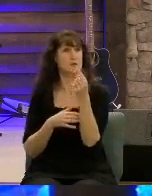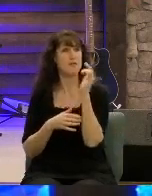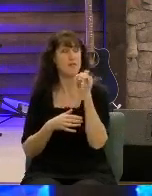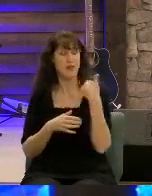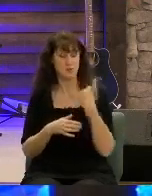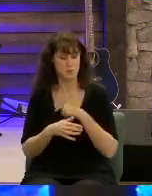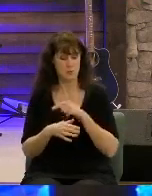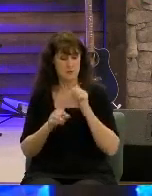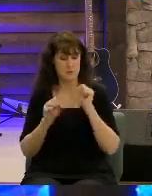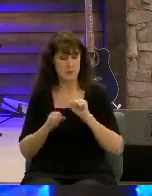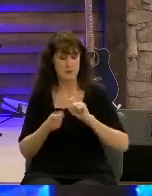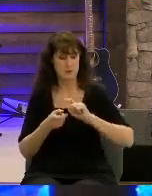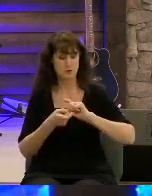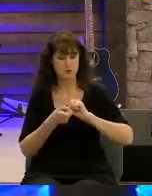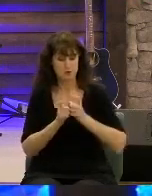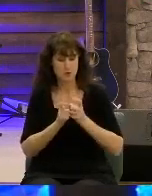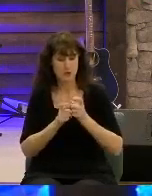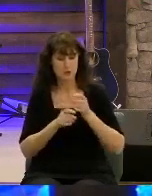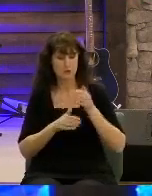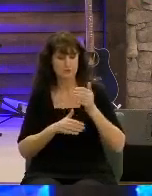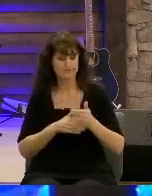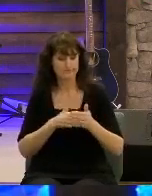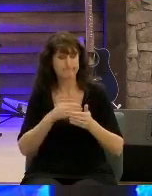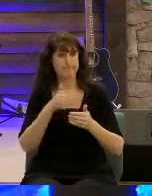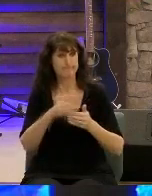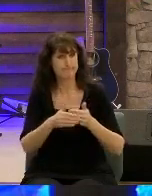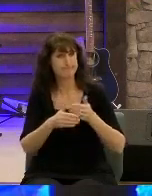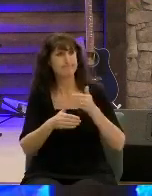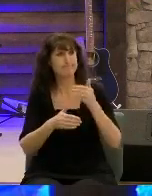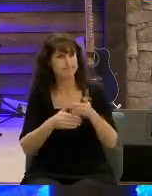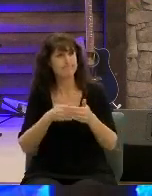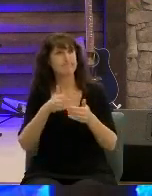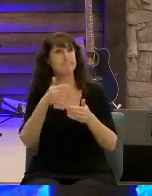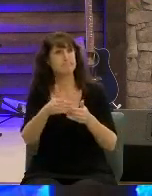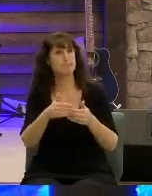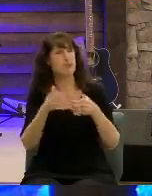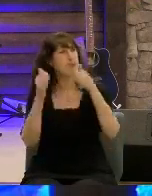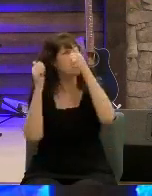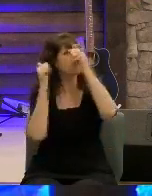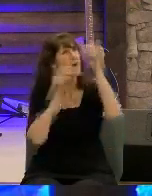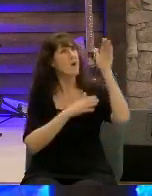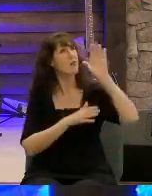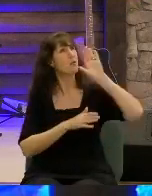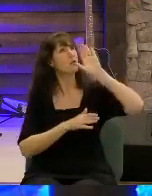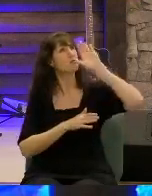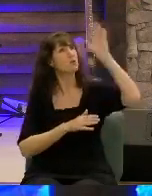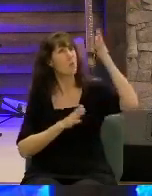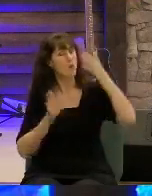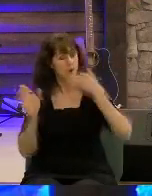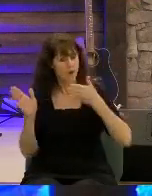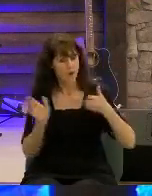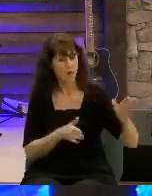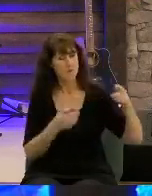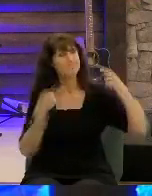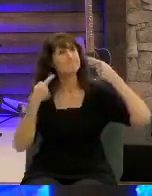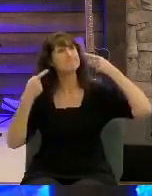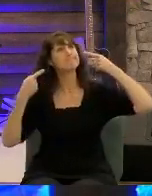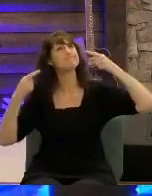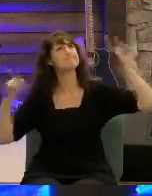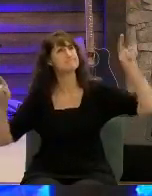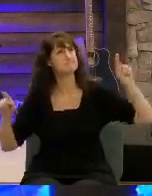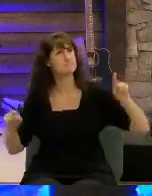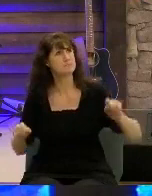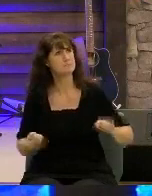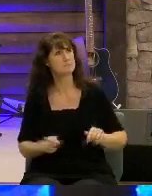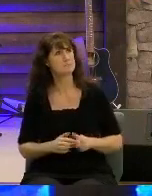look to that with excitement, Lord God. And so, Father, have your way. We sing that all the time,